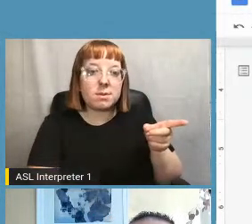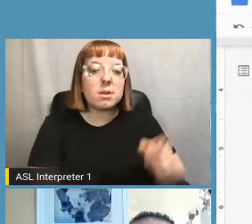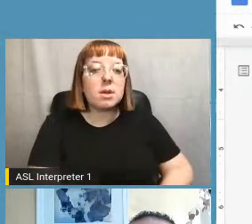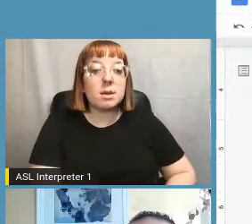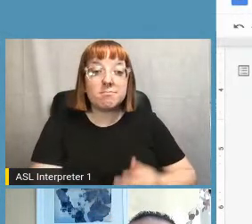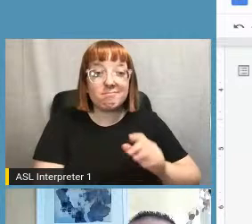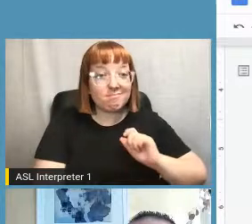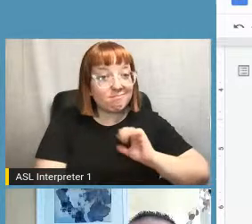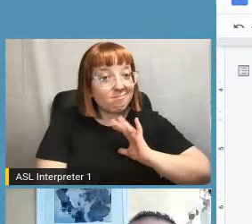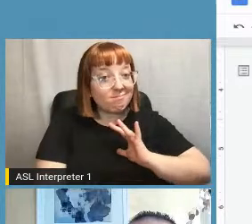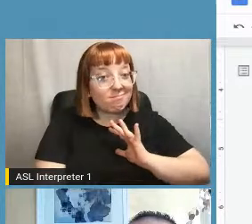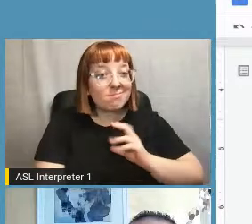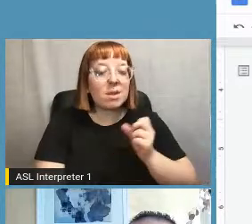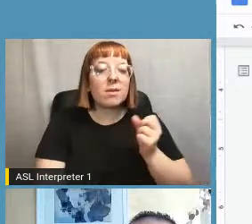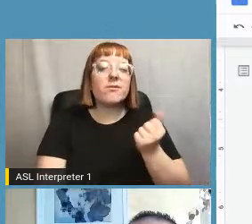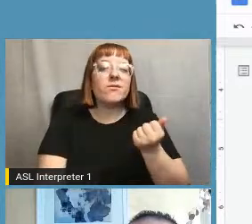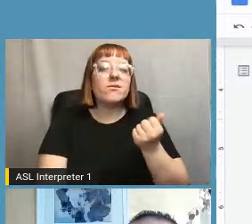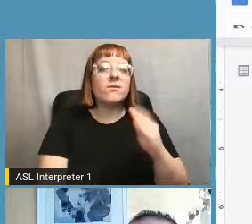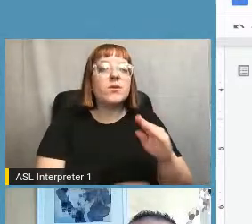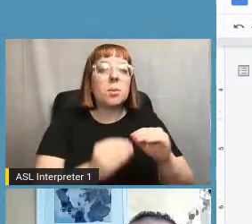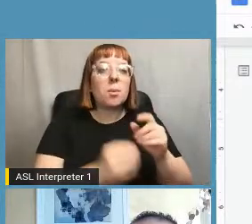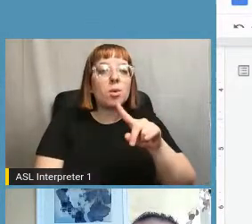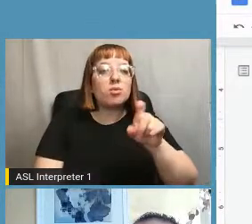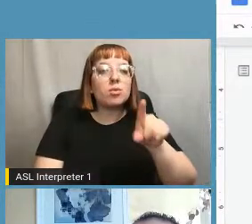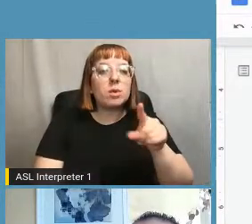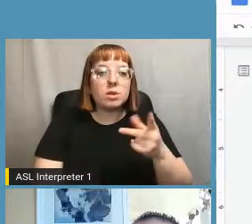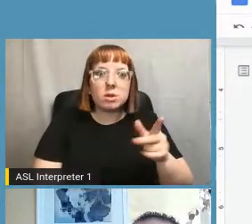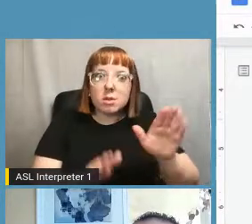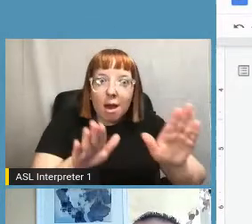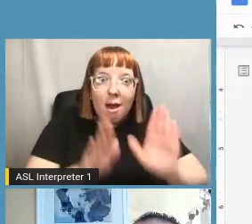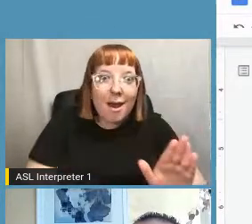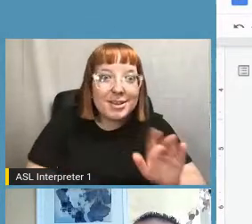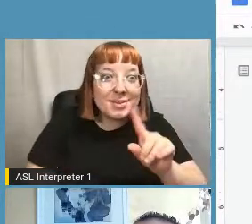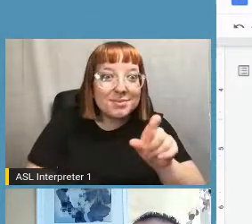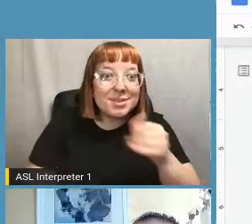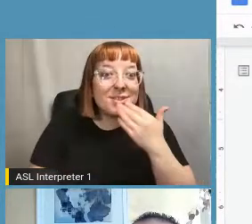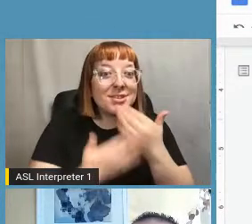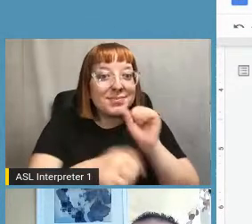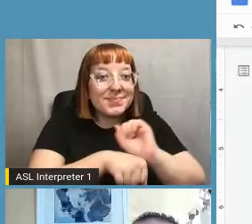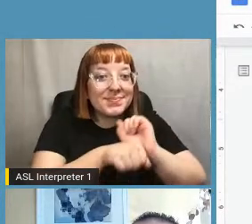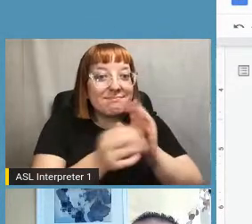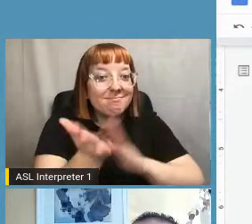Cool. So now I've got a couple of questions that are great.